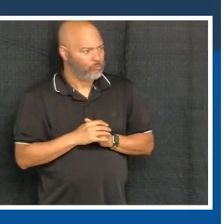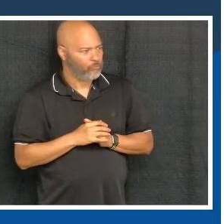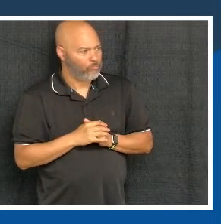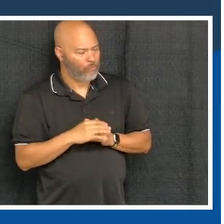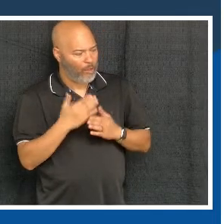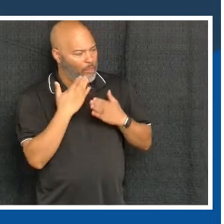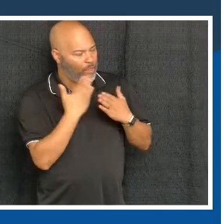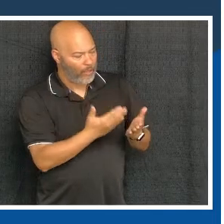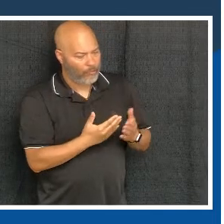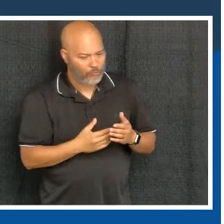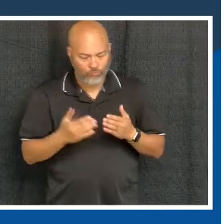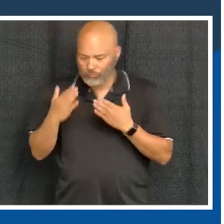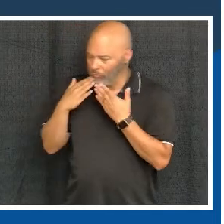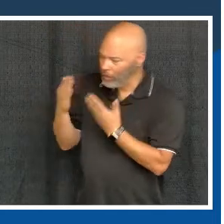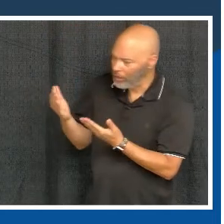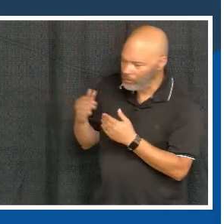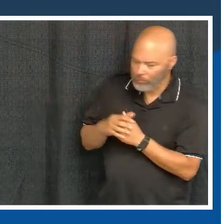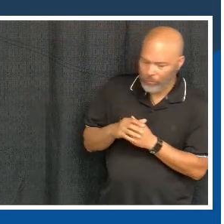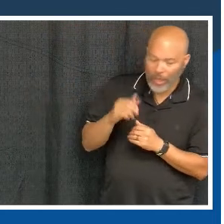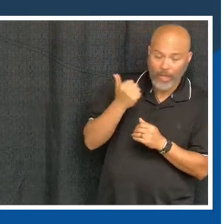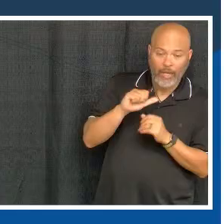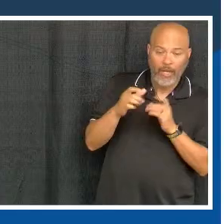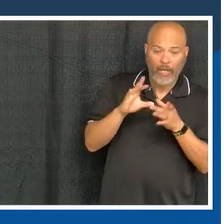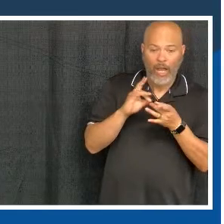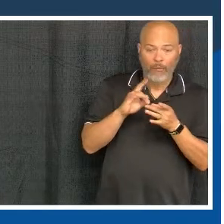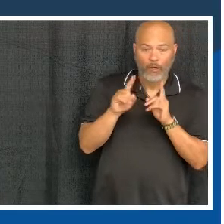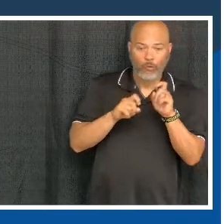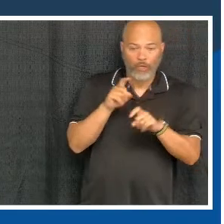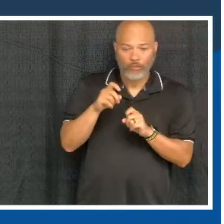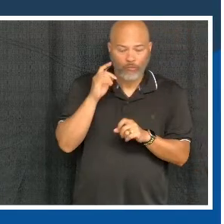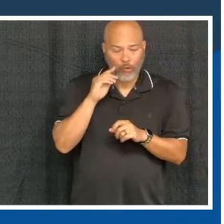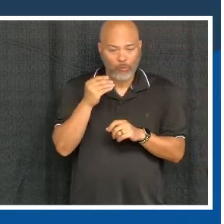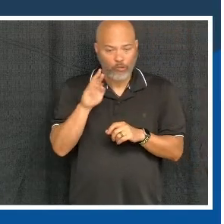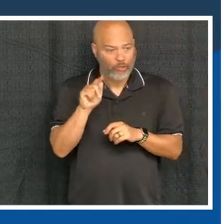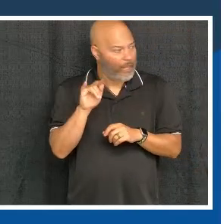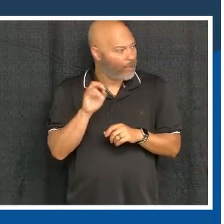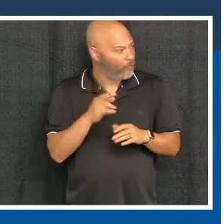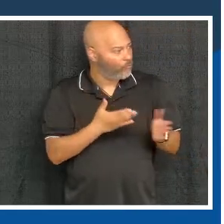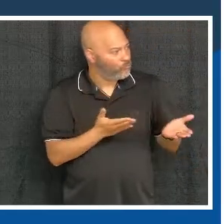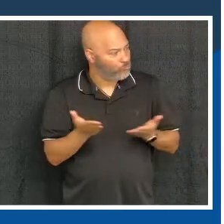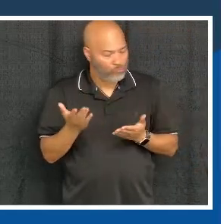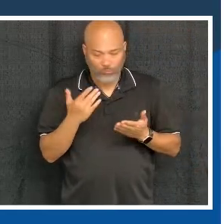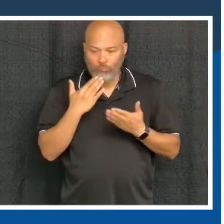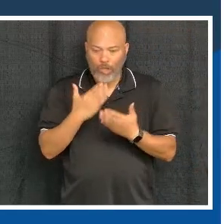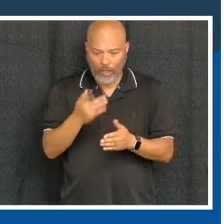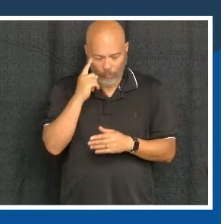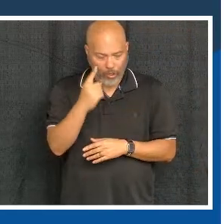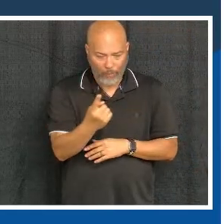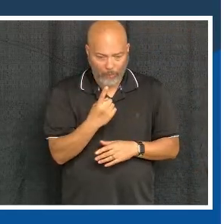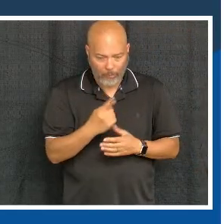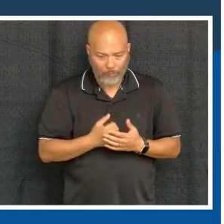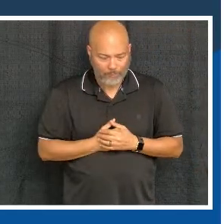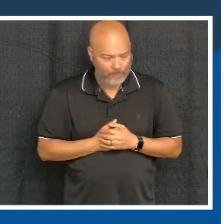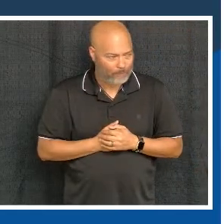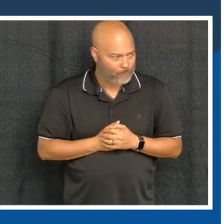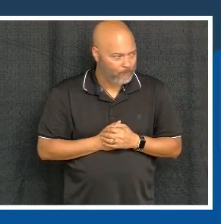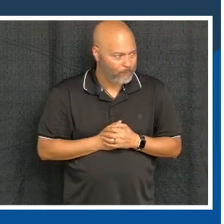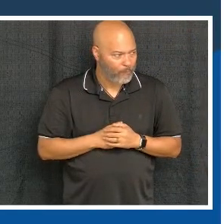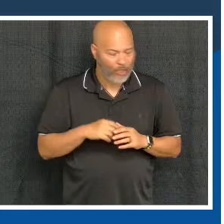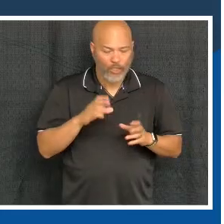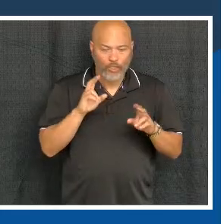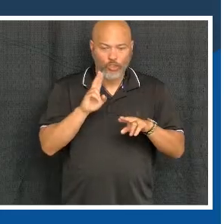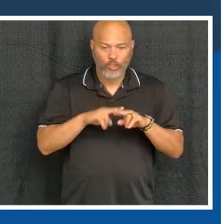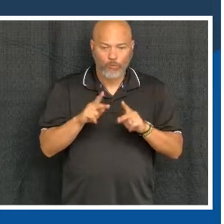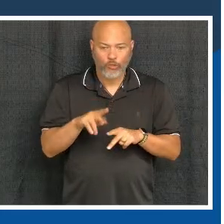Thank you, sir. Thank you, Mayor. Thank you. Any other comment or question for Mr. Taylor? Thank you. Thank you. Chairman